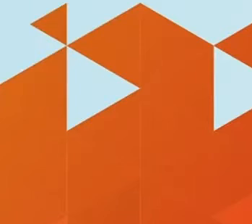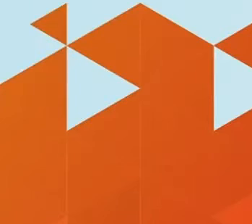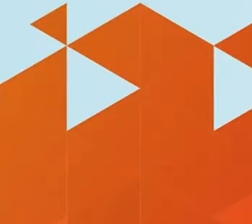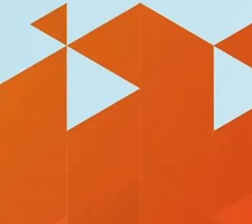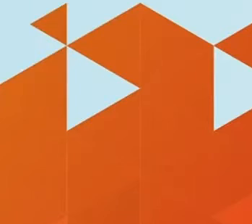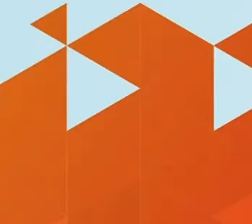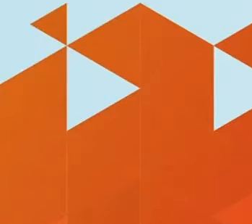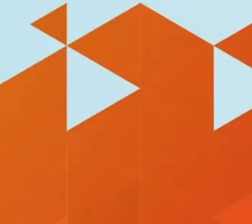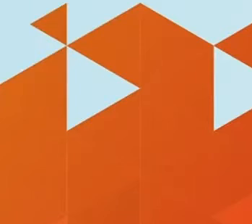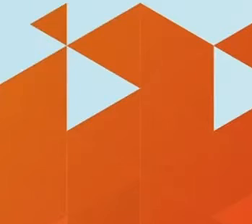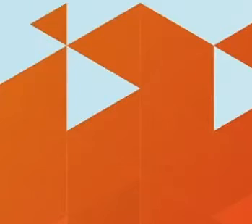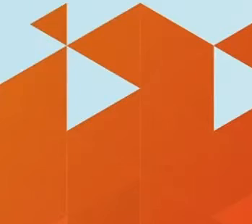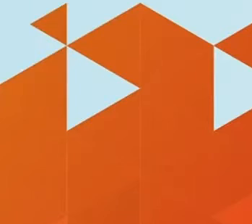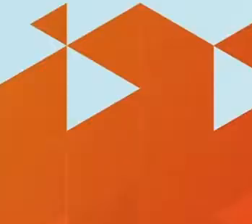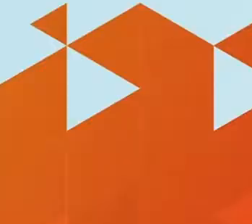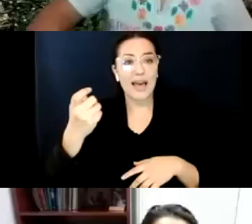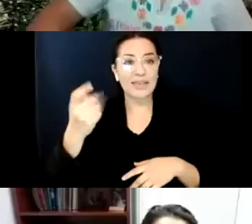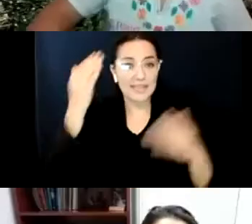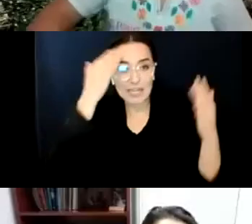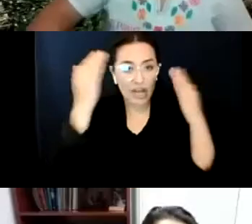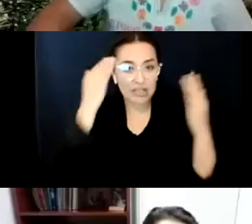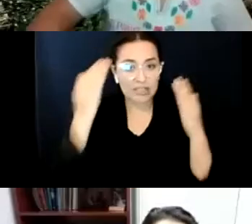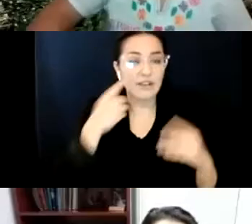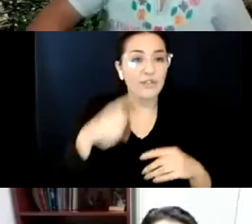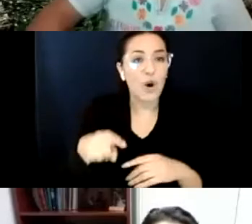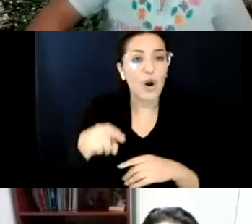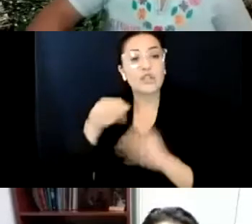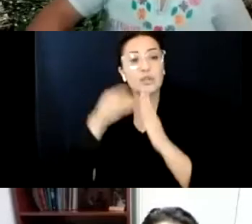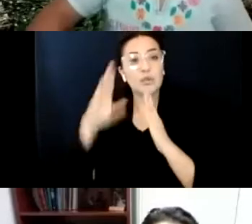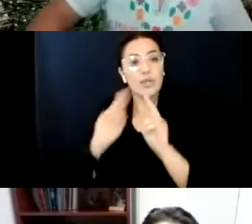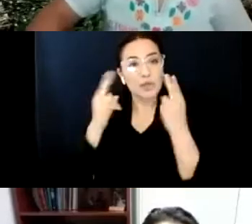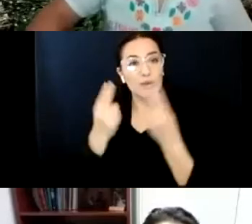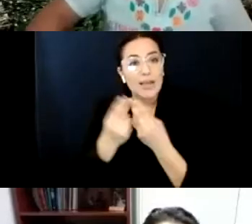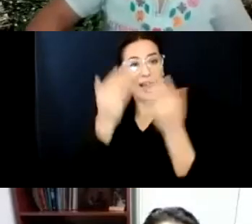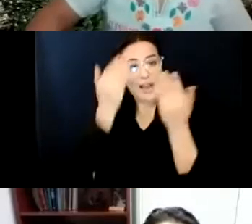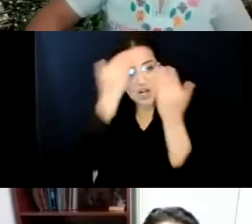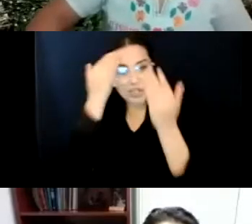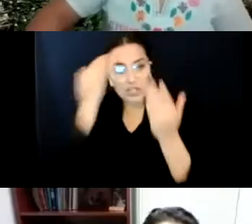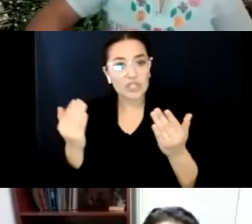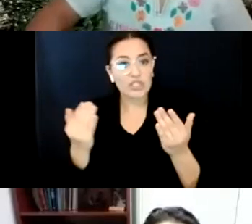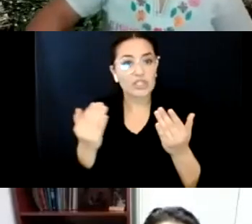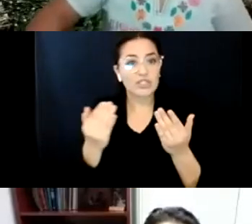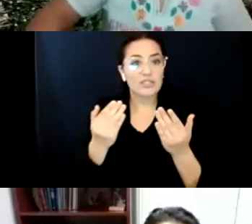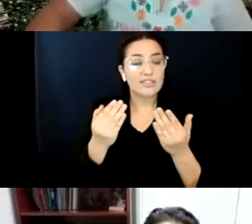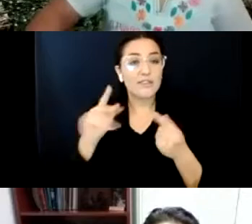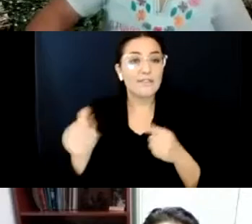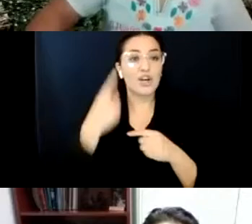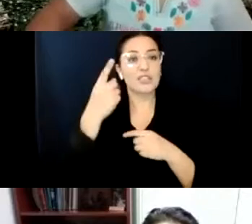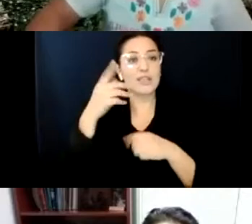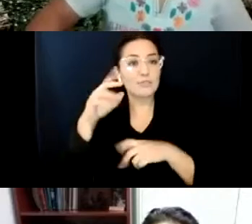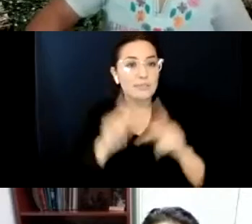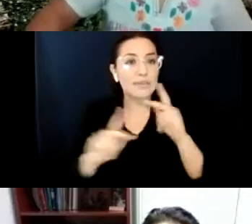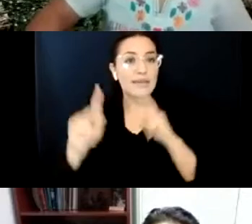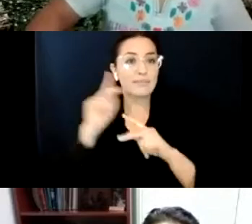Latin acknowledgement. So the University Student Union recognizes and acknowledges the Sesavitam, the first people of this ancestral